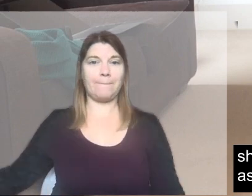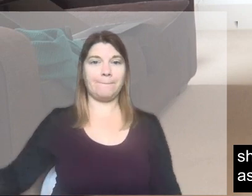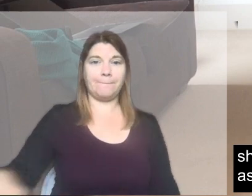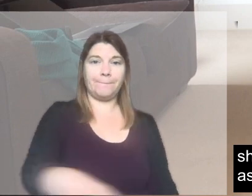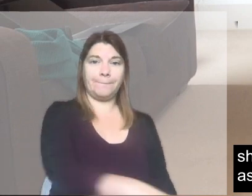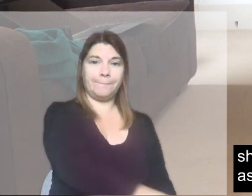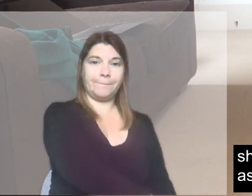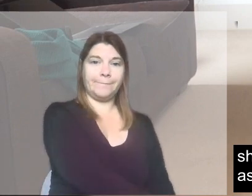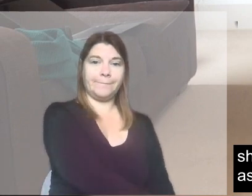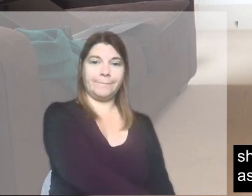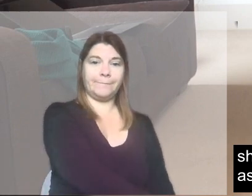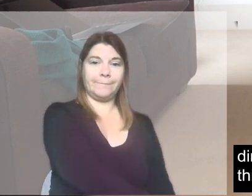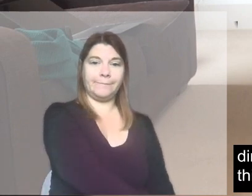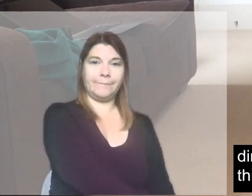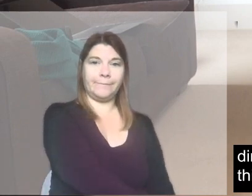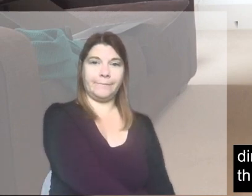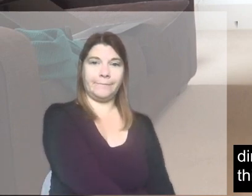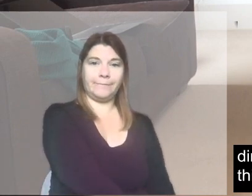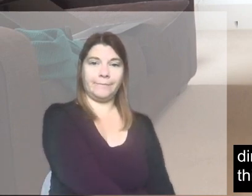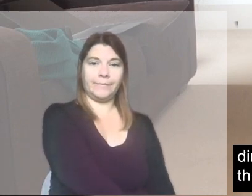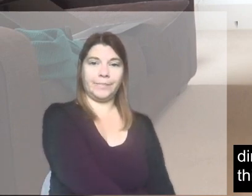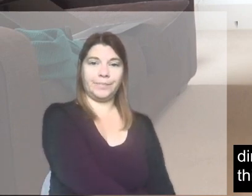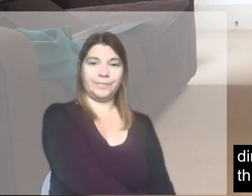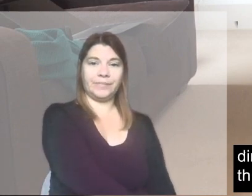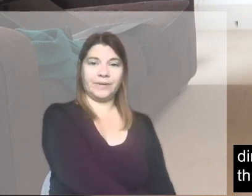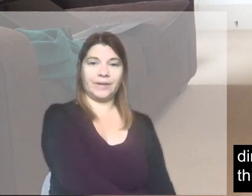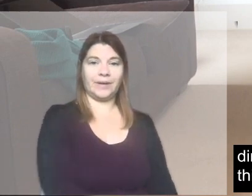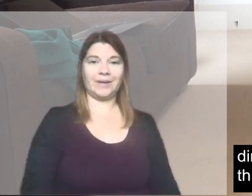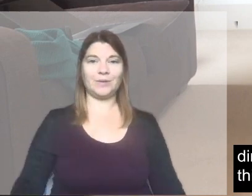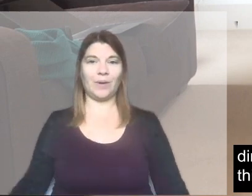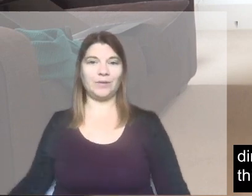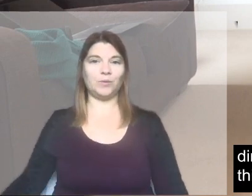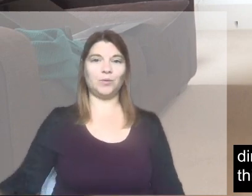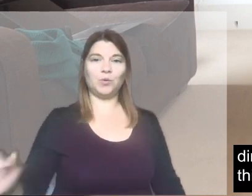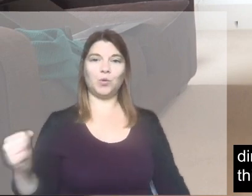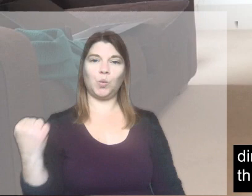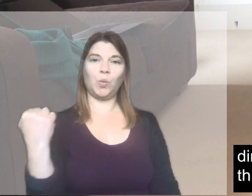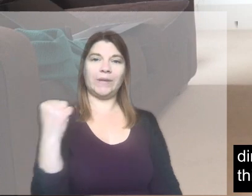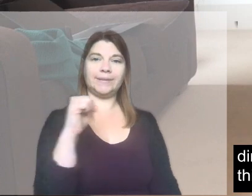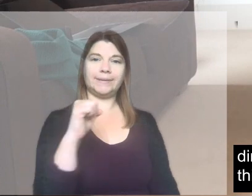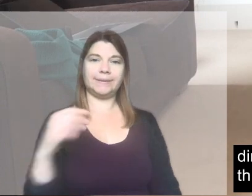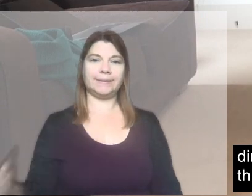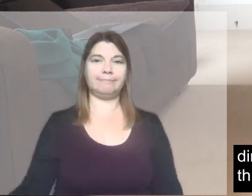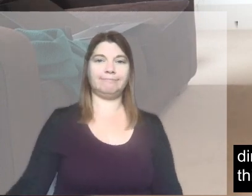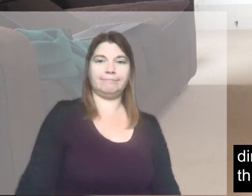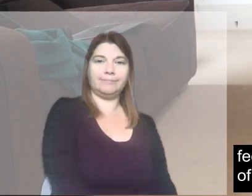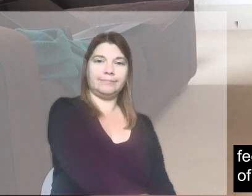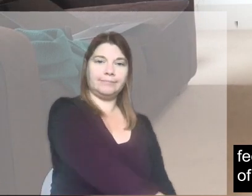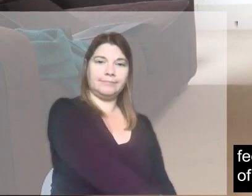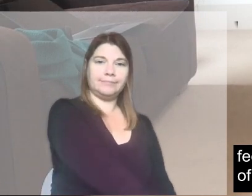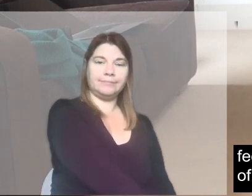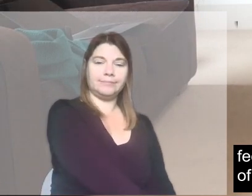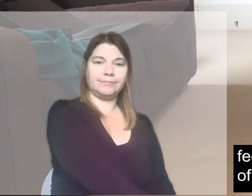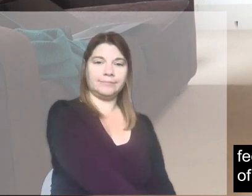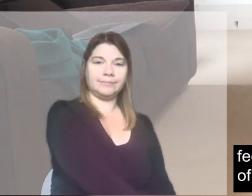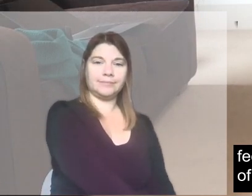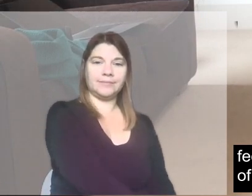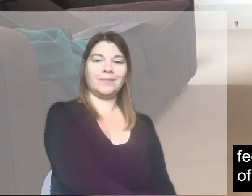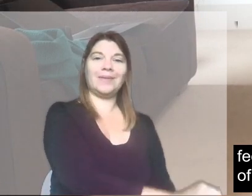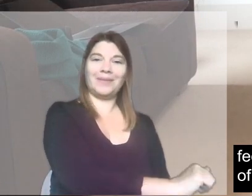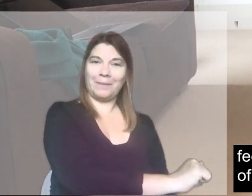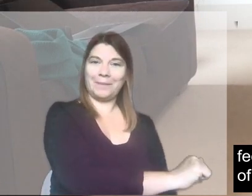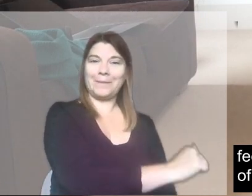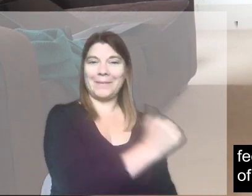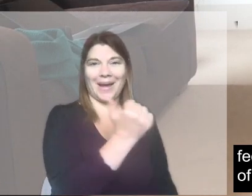arm swings across in the direction of my left knee, I'm getting this twisting feeling in my